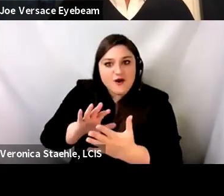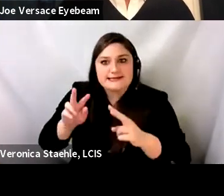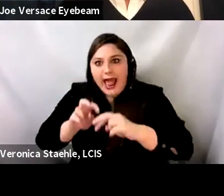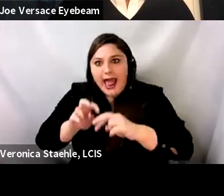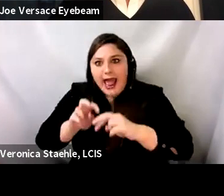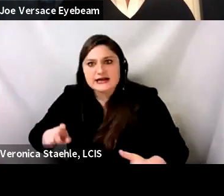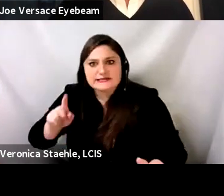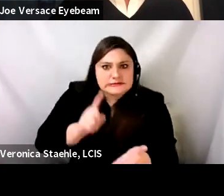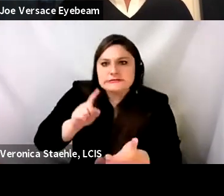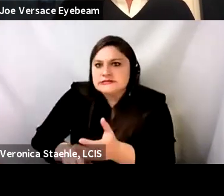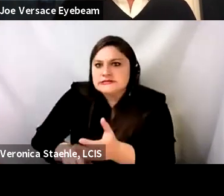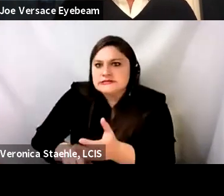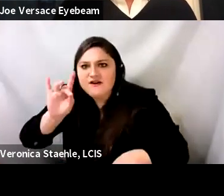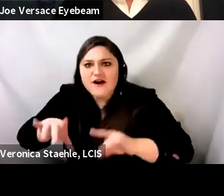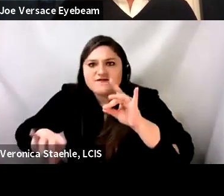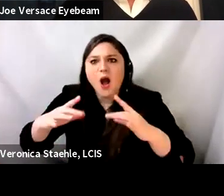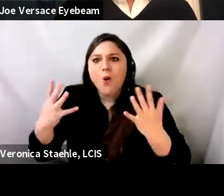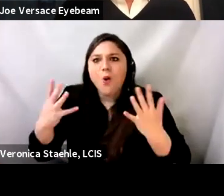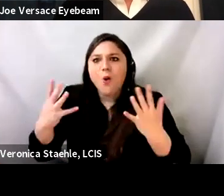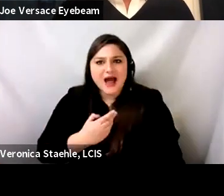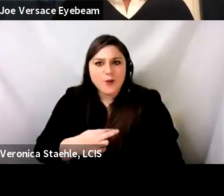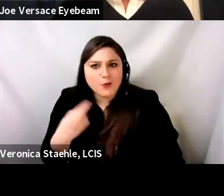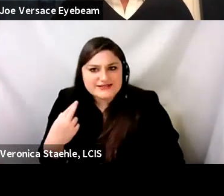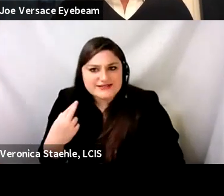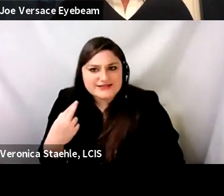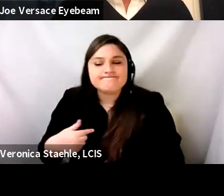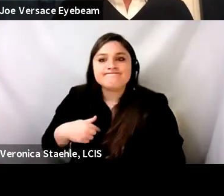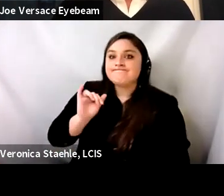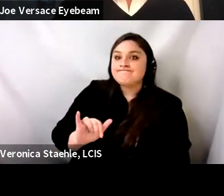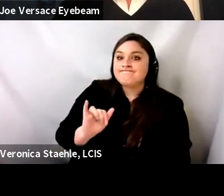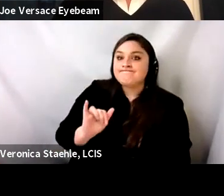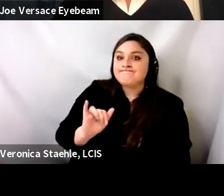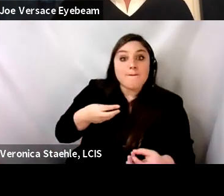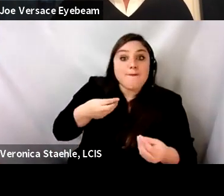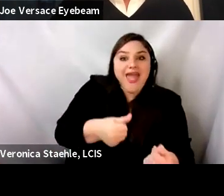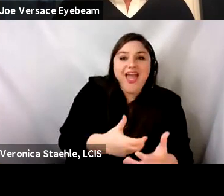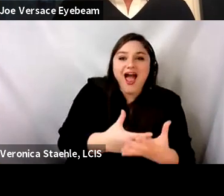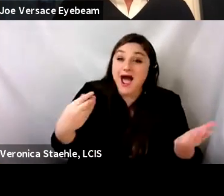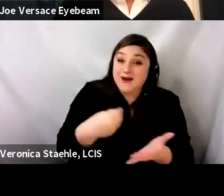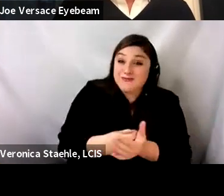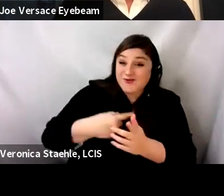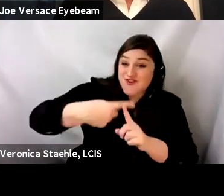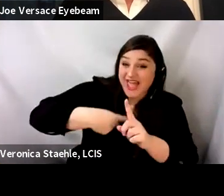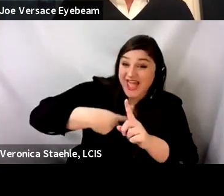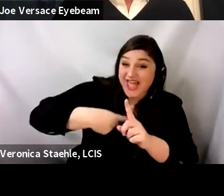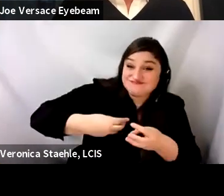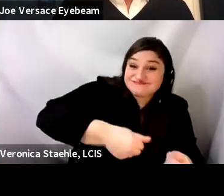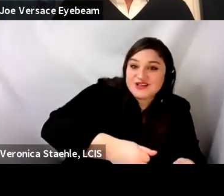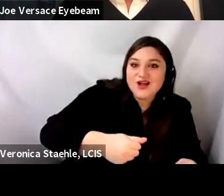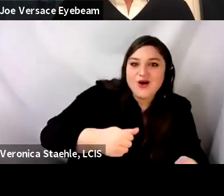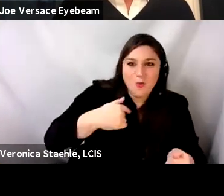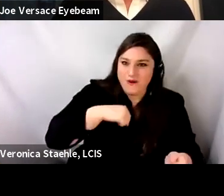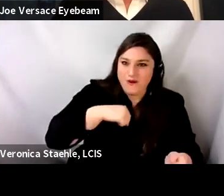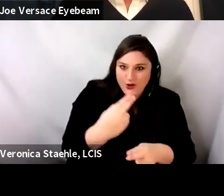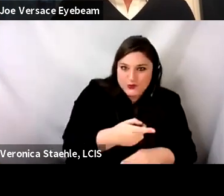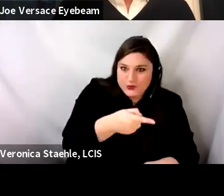they became, well, we're paying a lot of money for a space we're not occupying. We are an in-place residency.